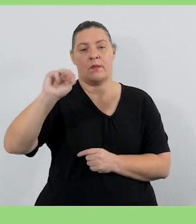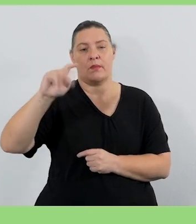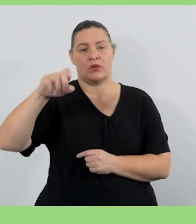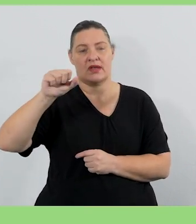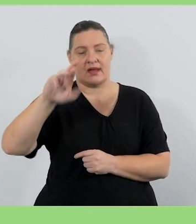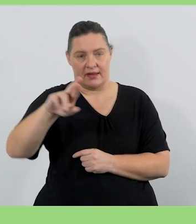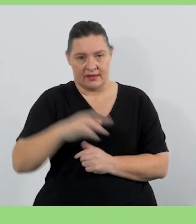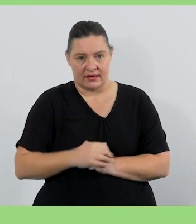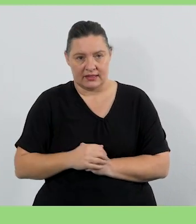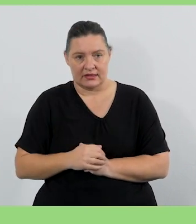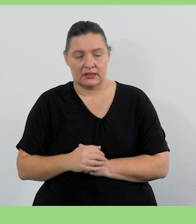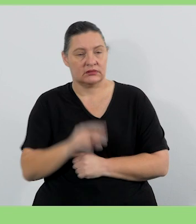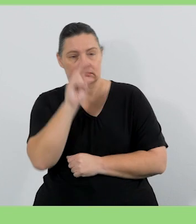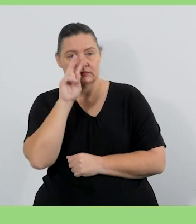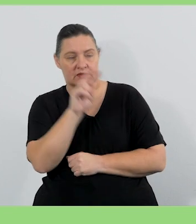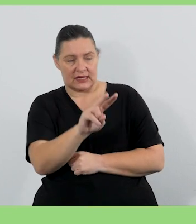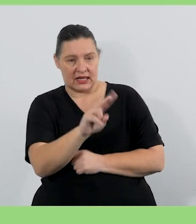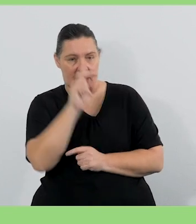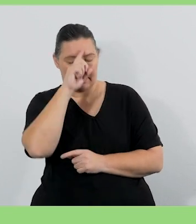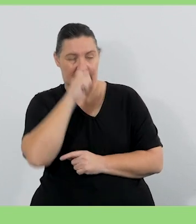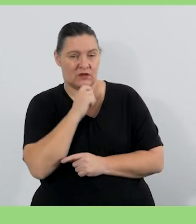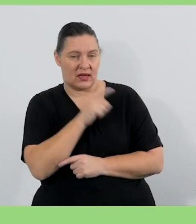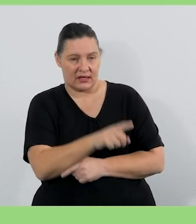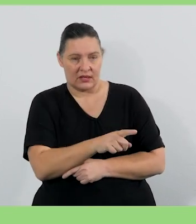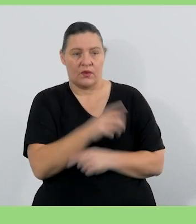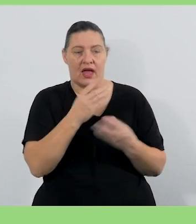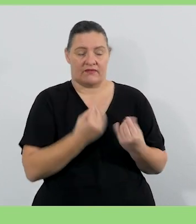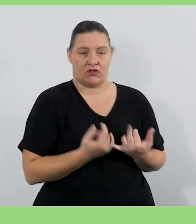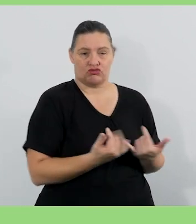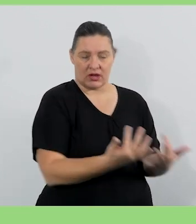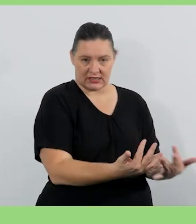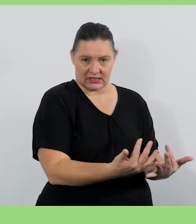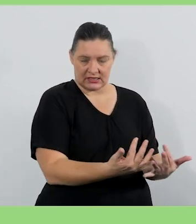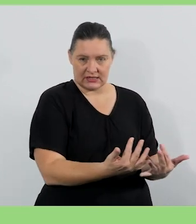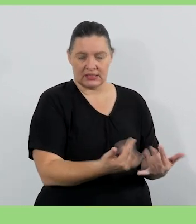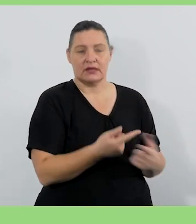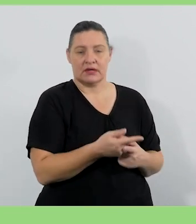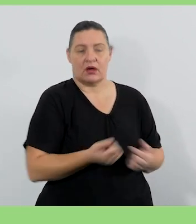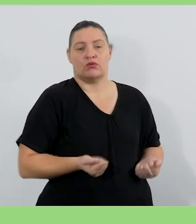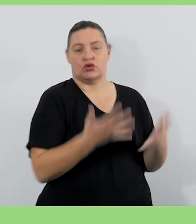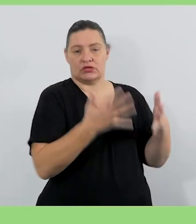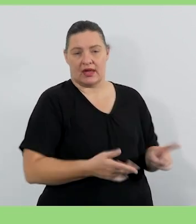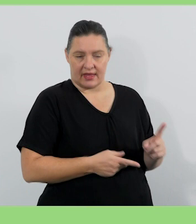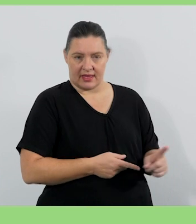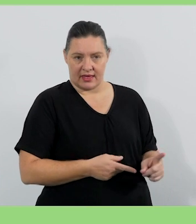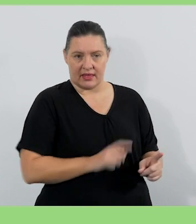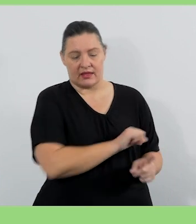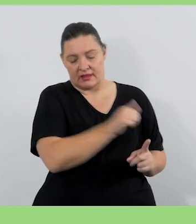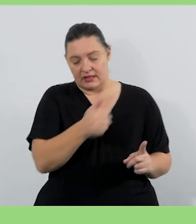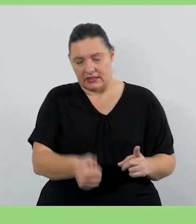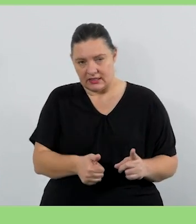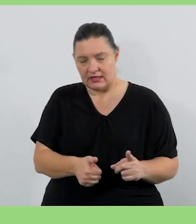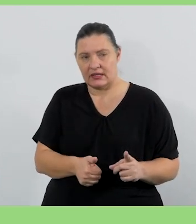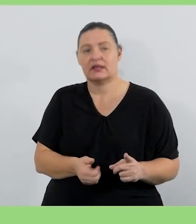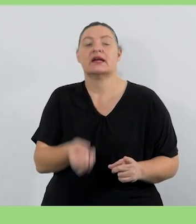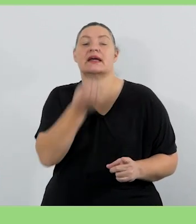decomposers. As you can see from this picture, we have grass, which is our producer. Then